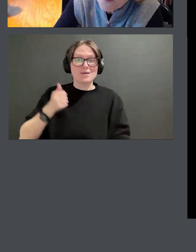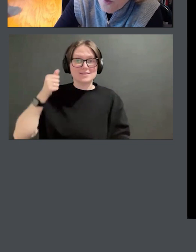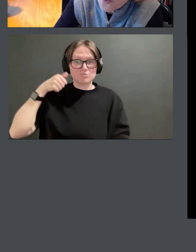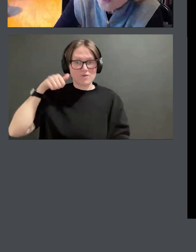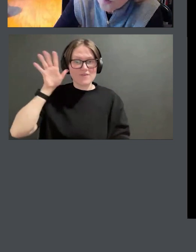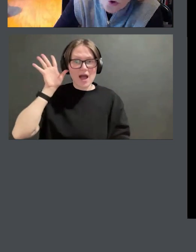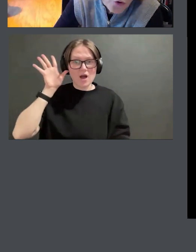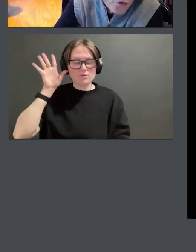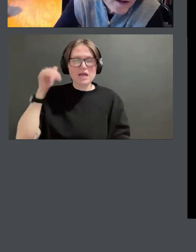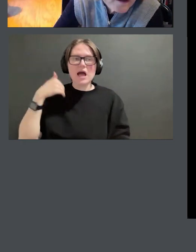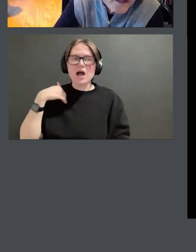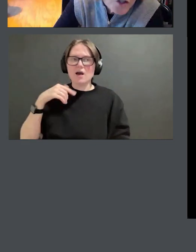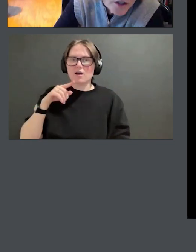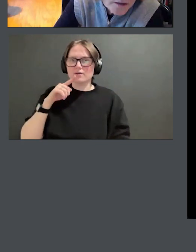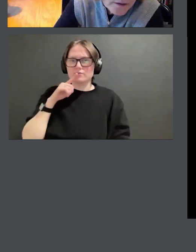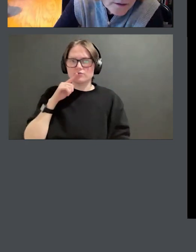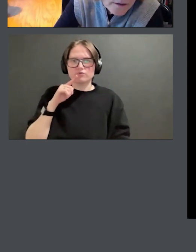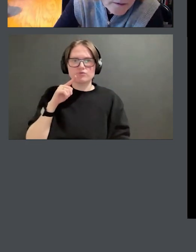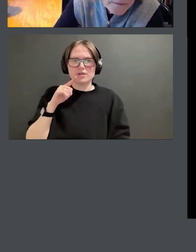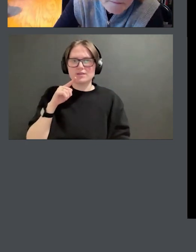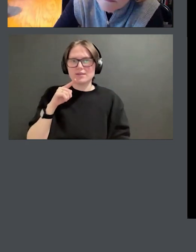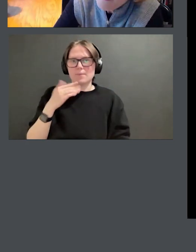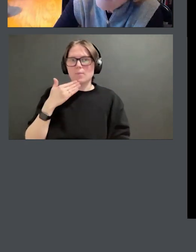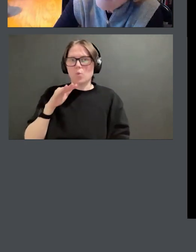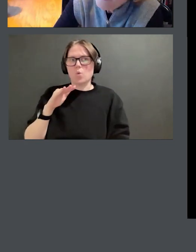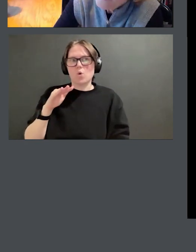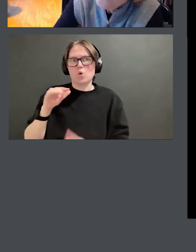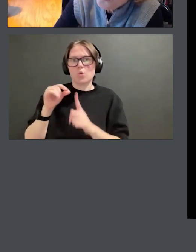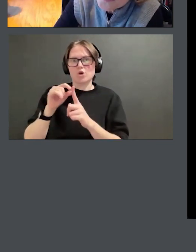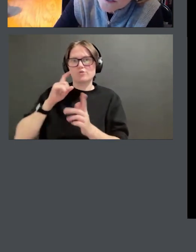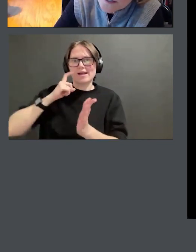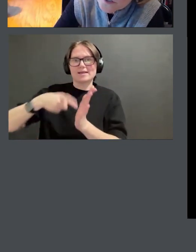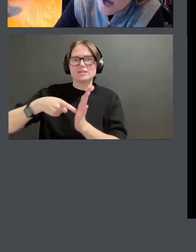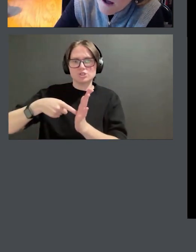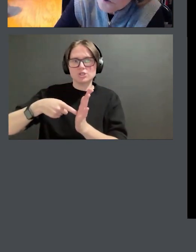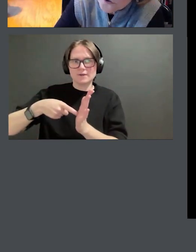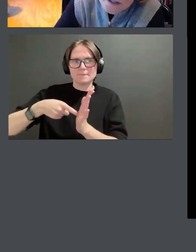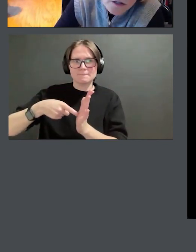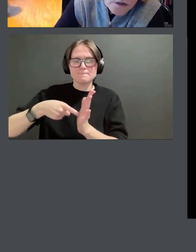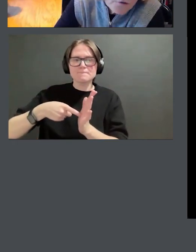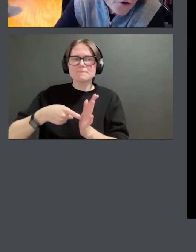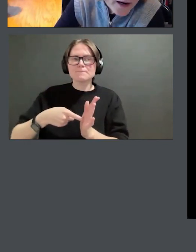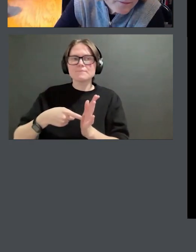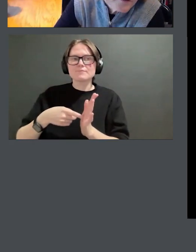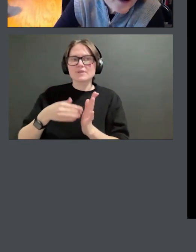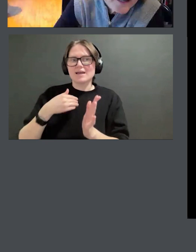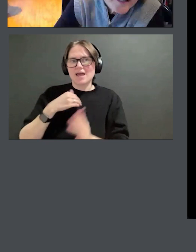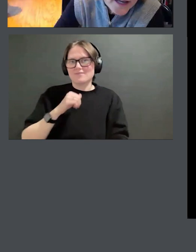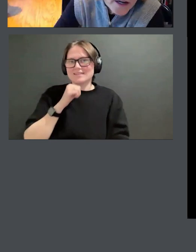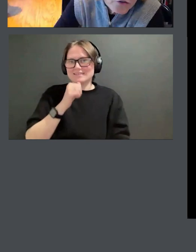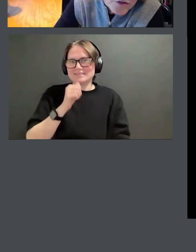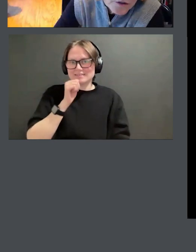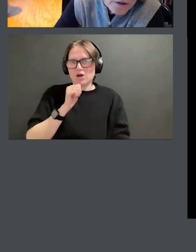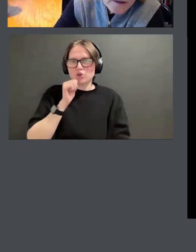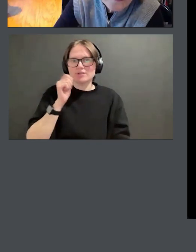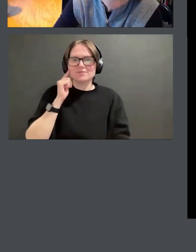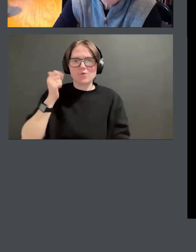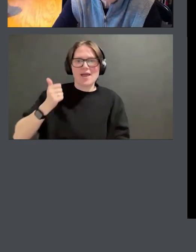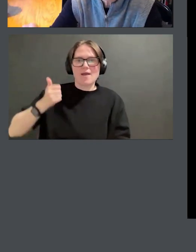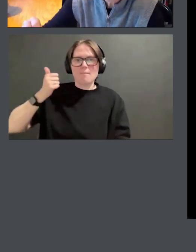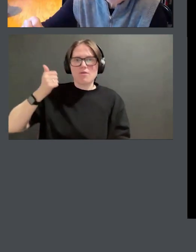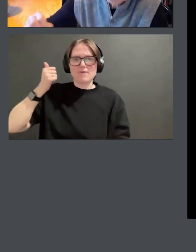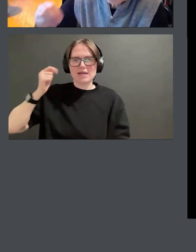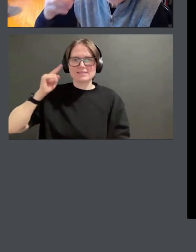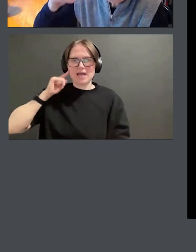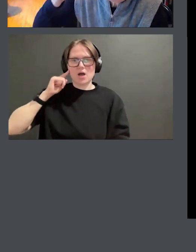very poor word recognition, and there's an intolerance for amplified sounds. In